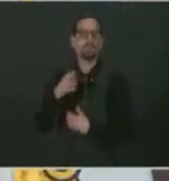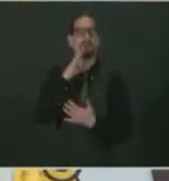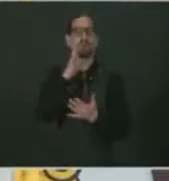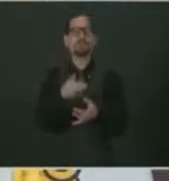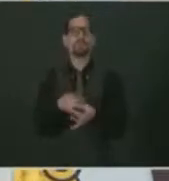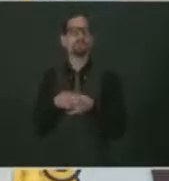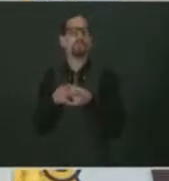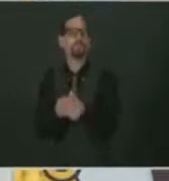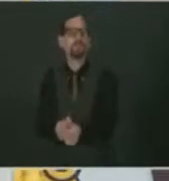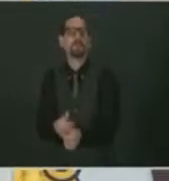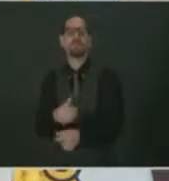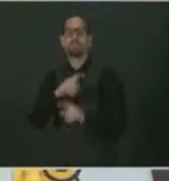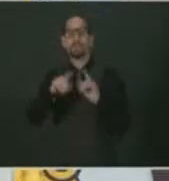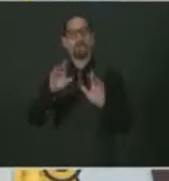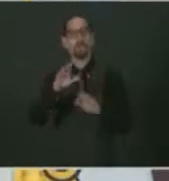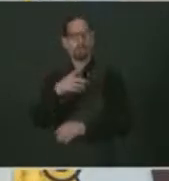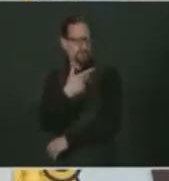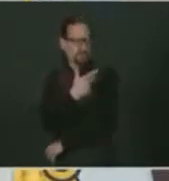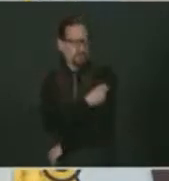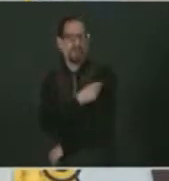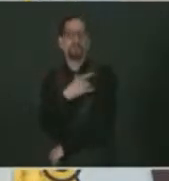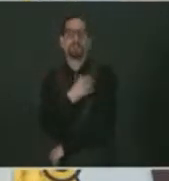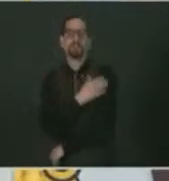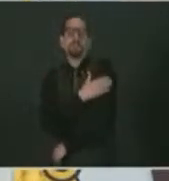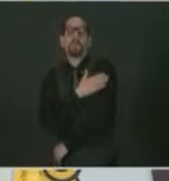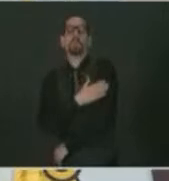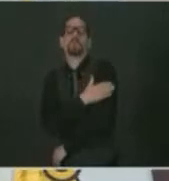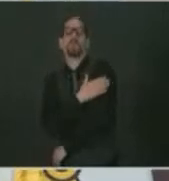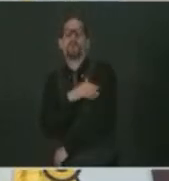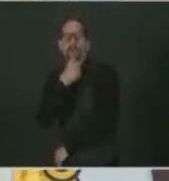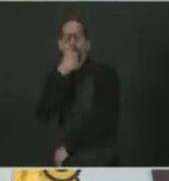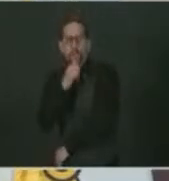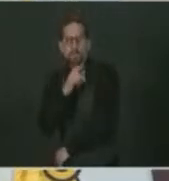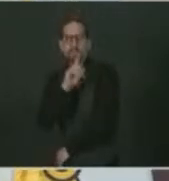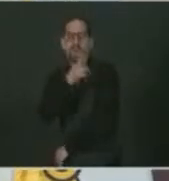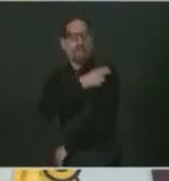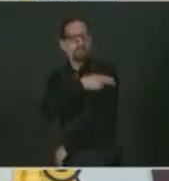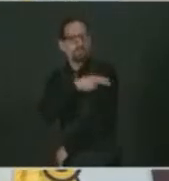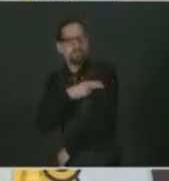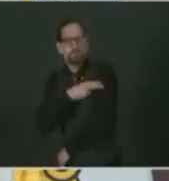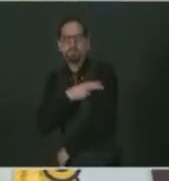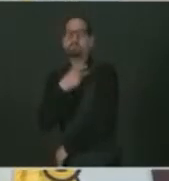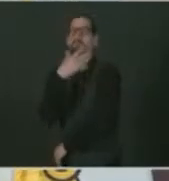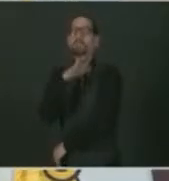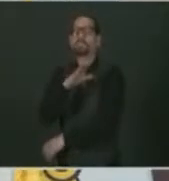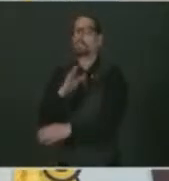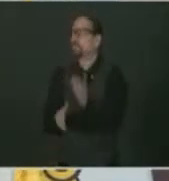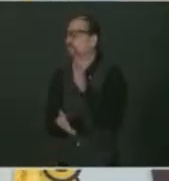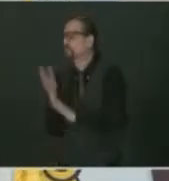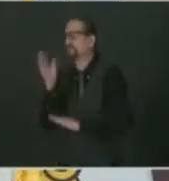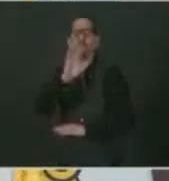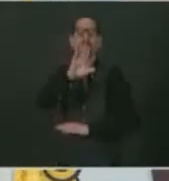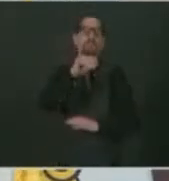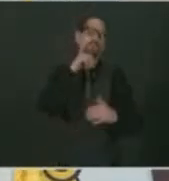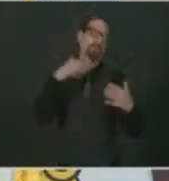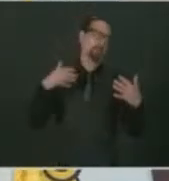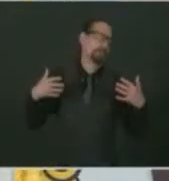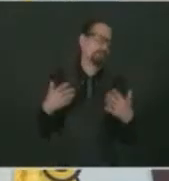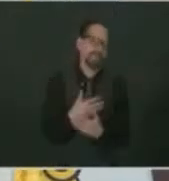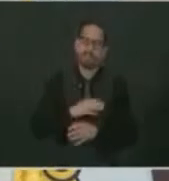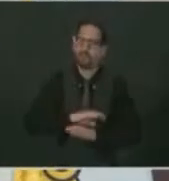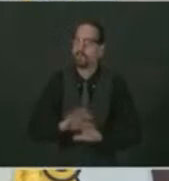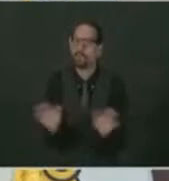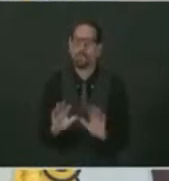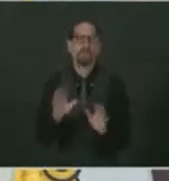very well. So no one has to be fearful about getting their first or second shot. And I want to make sure that people understand that it's so